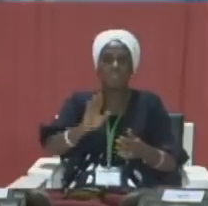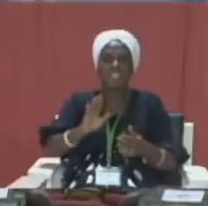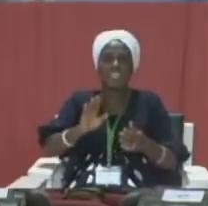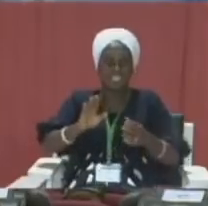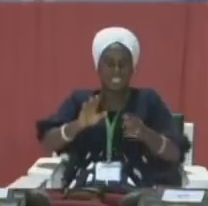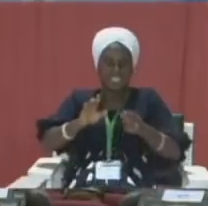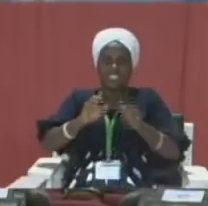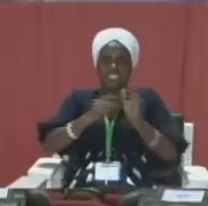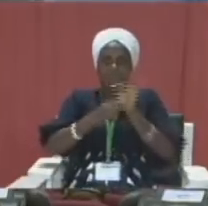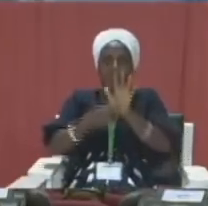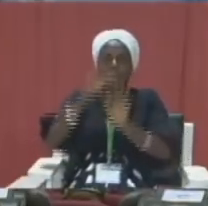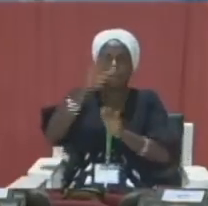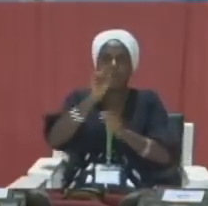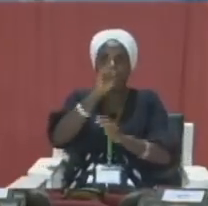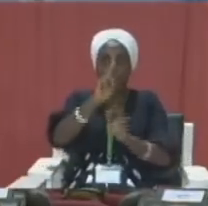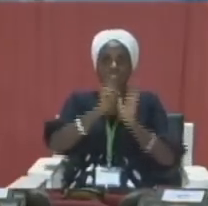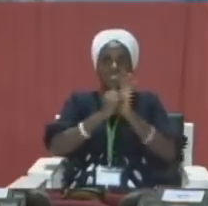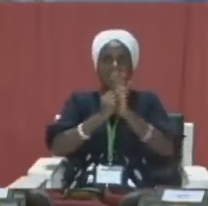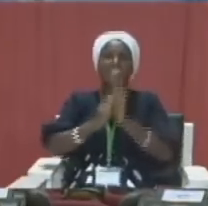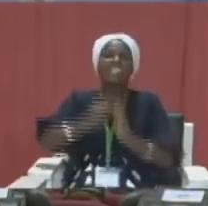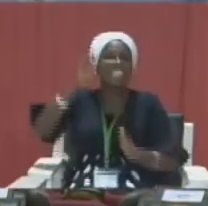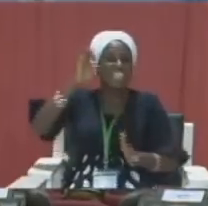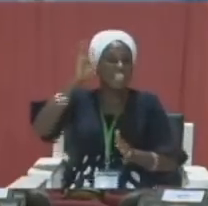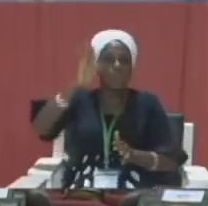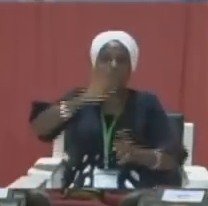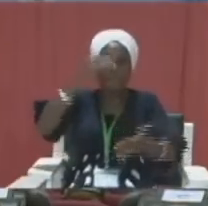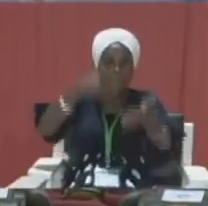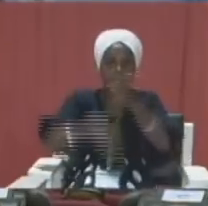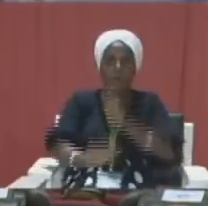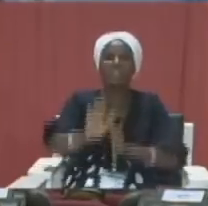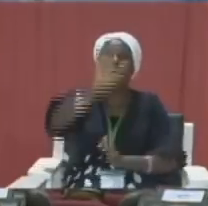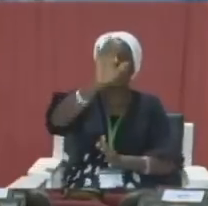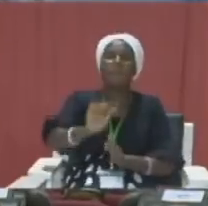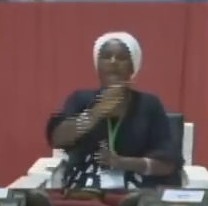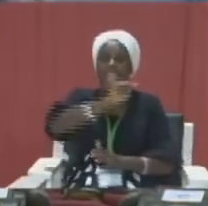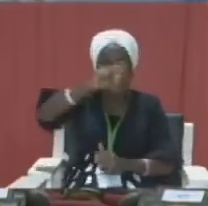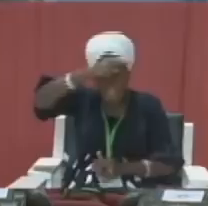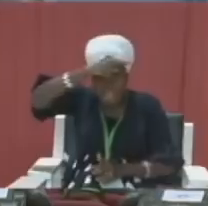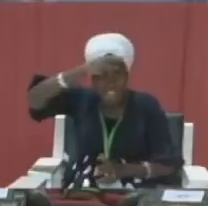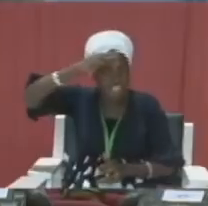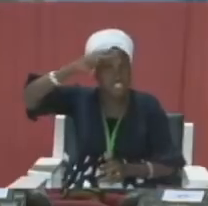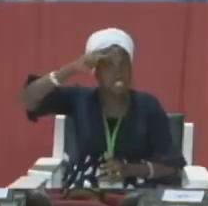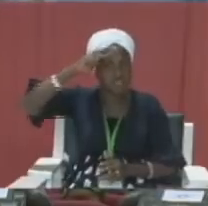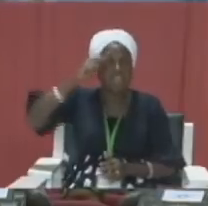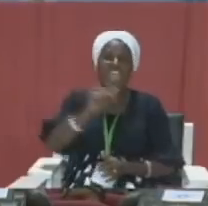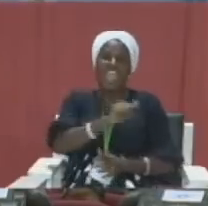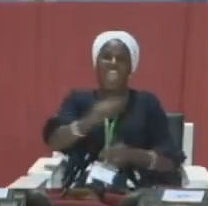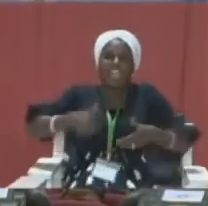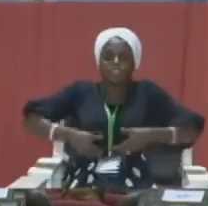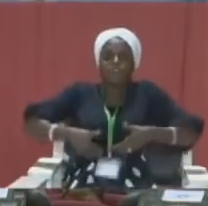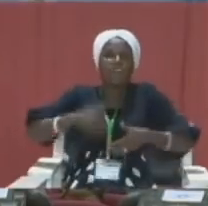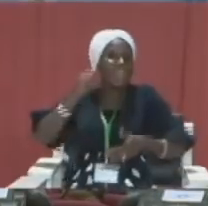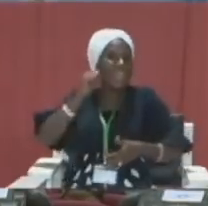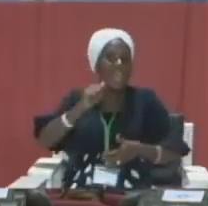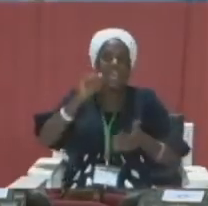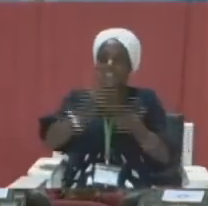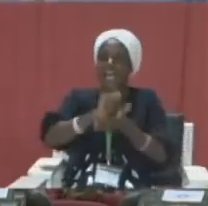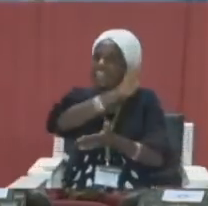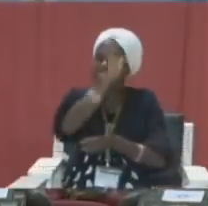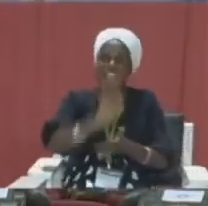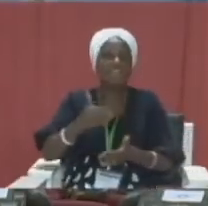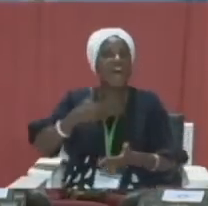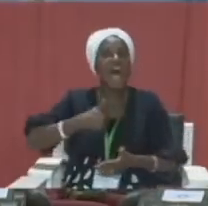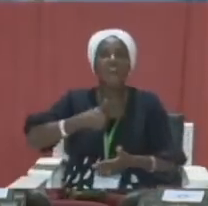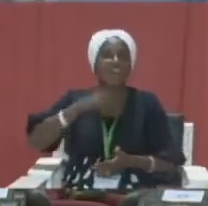that sign, he shall be born of a virgin, a young girl that has never had sexual